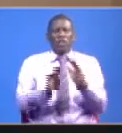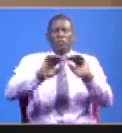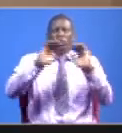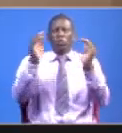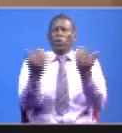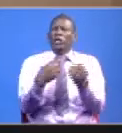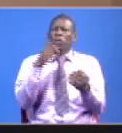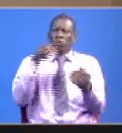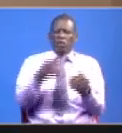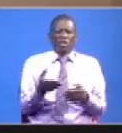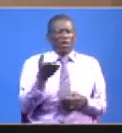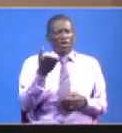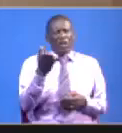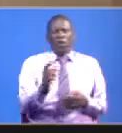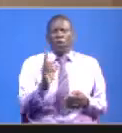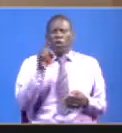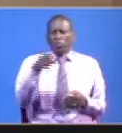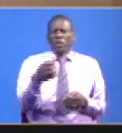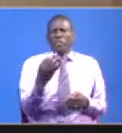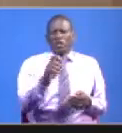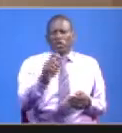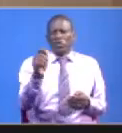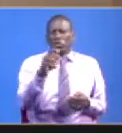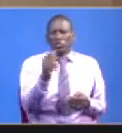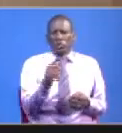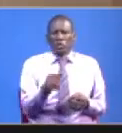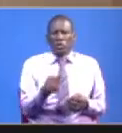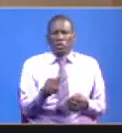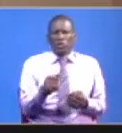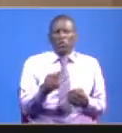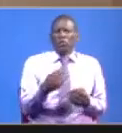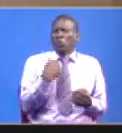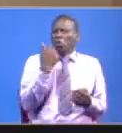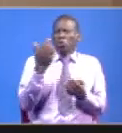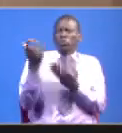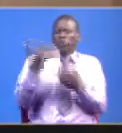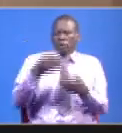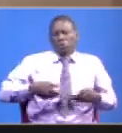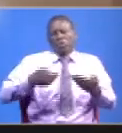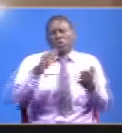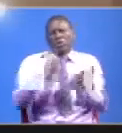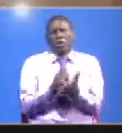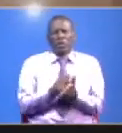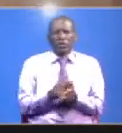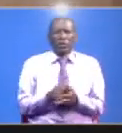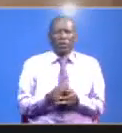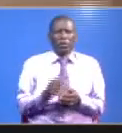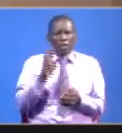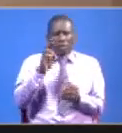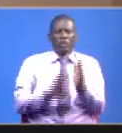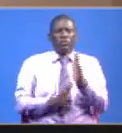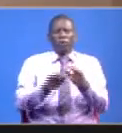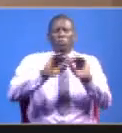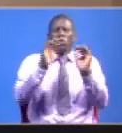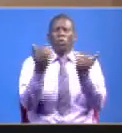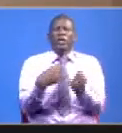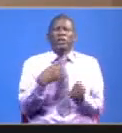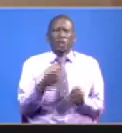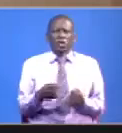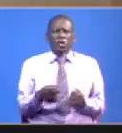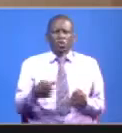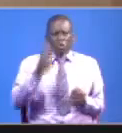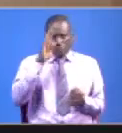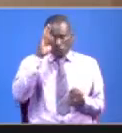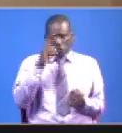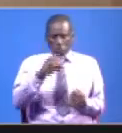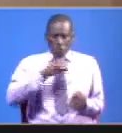on the other hand, says, come on, $1.3 trillion, really? Who do you expect to give you that? Please be reasonable. And the developing world says, we are being